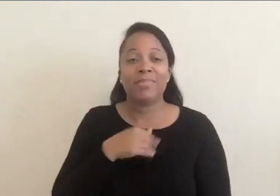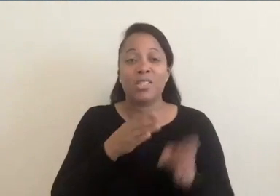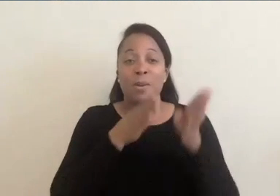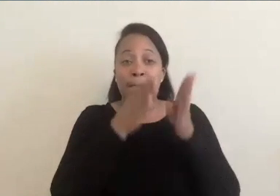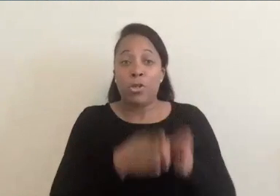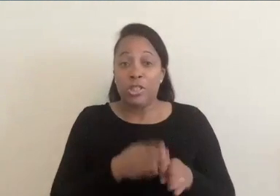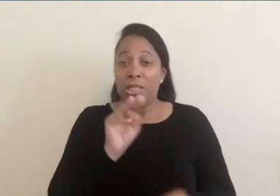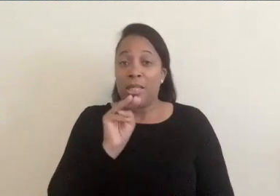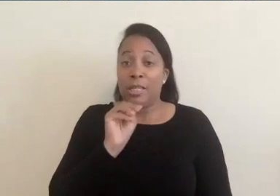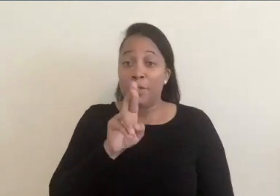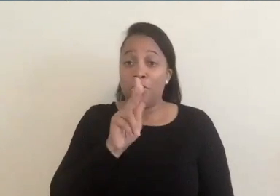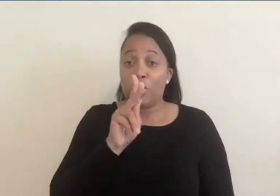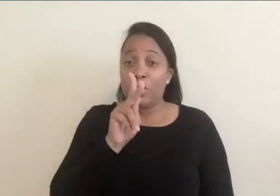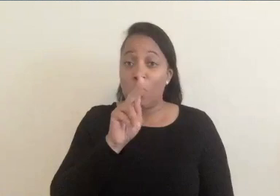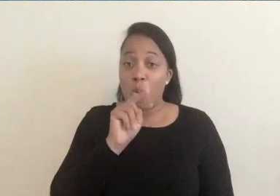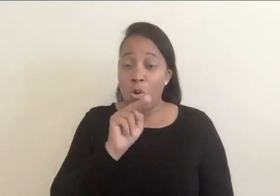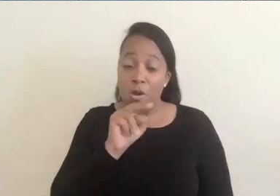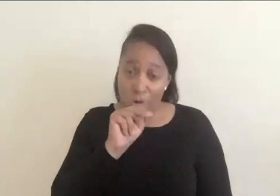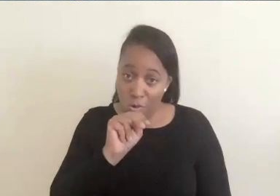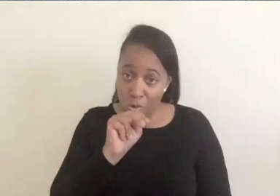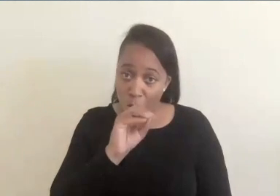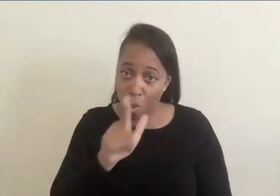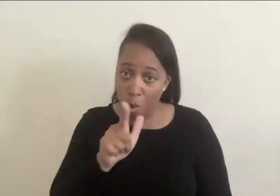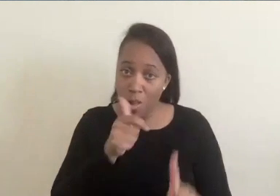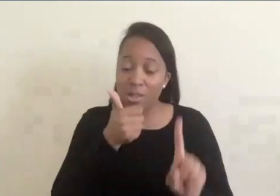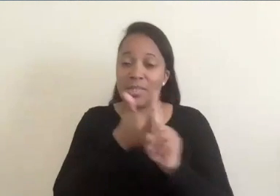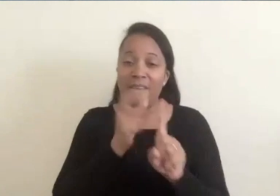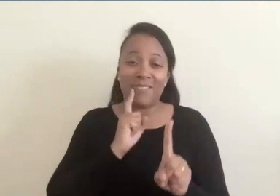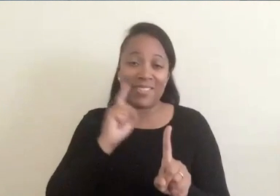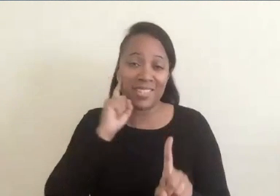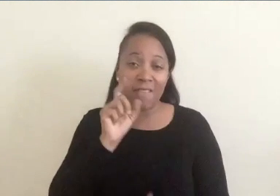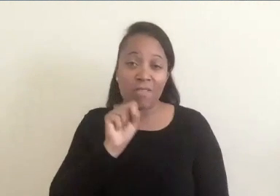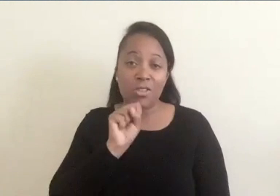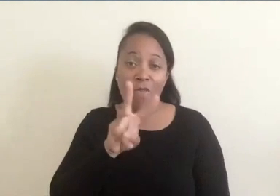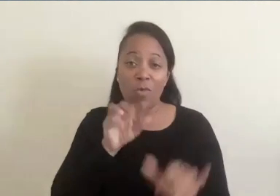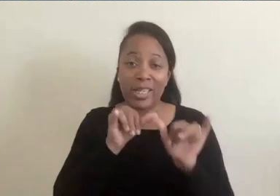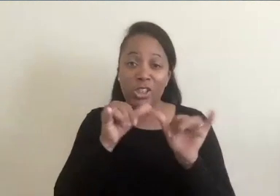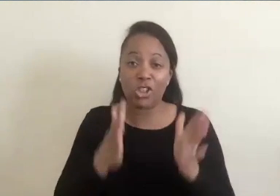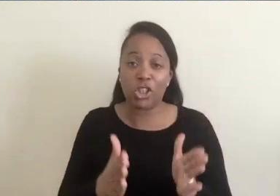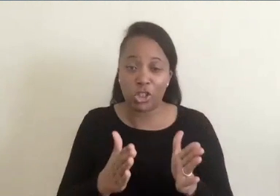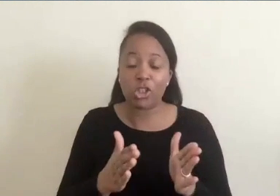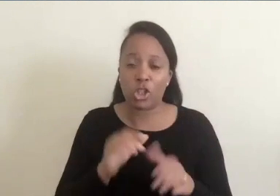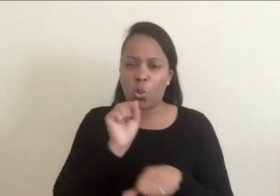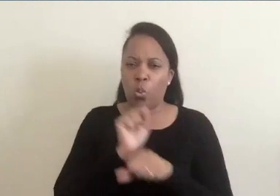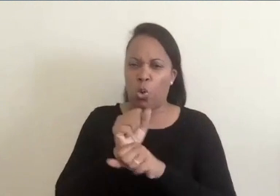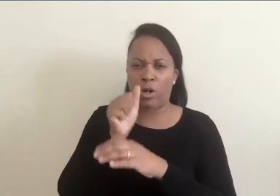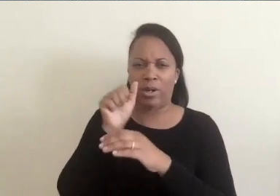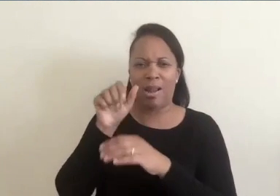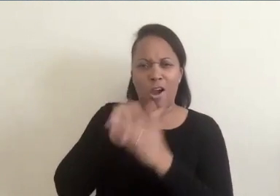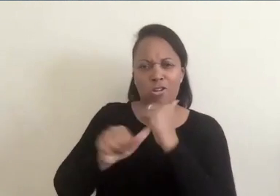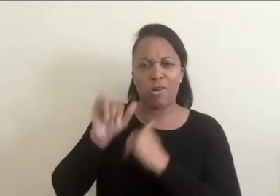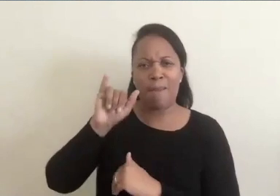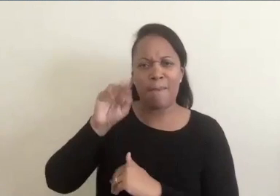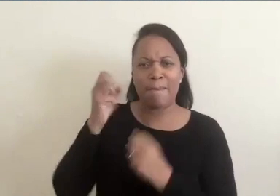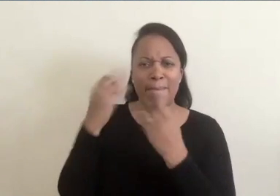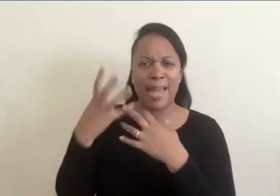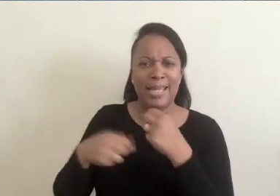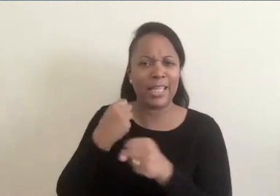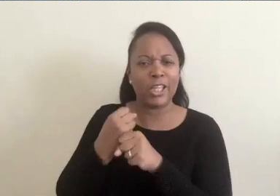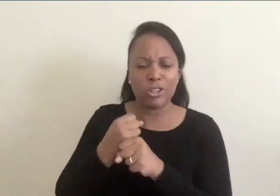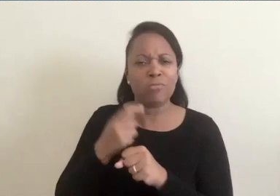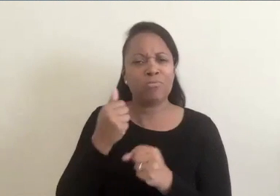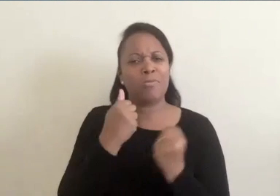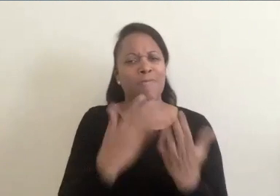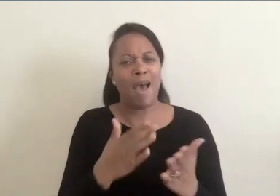the plaintiff, Mr. Knoll, was a deaf software engineer who worked many years for IBM. He was provided